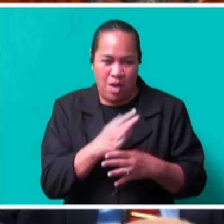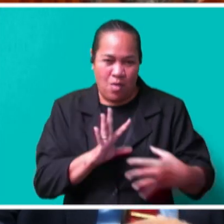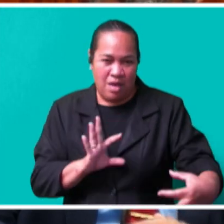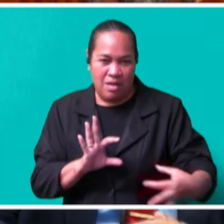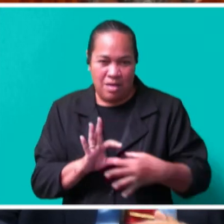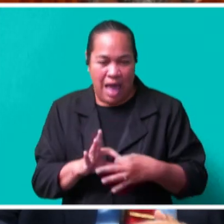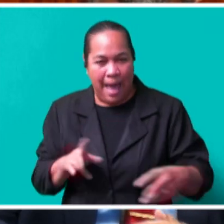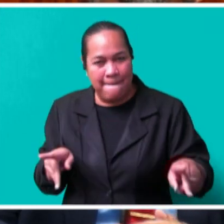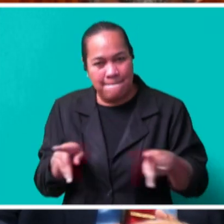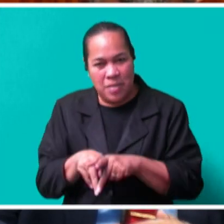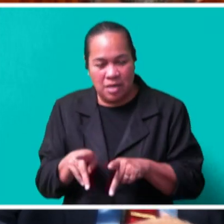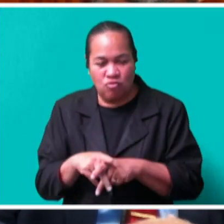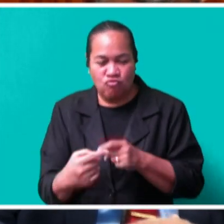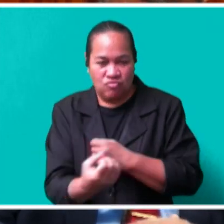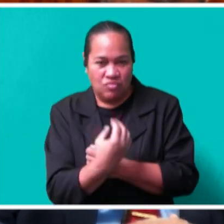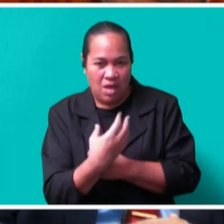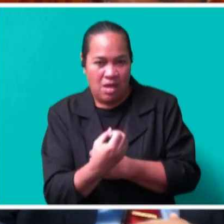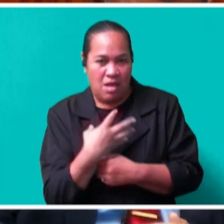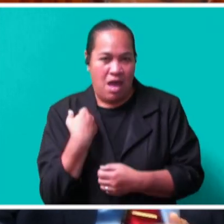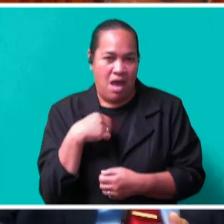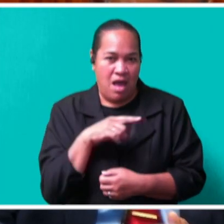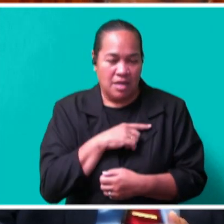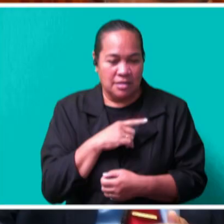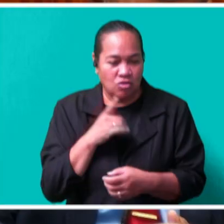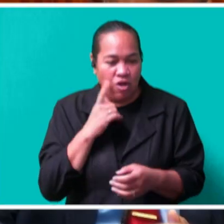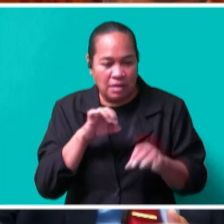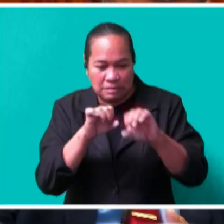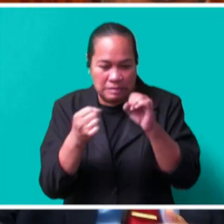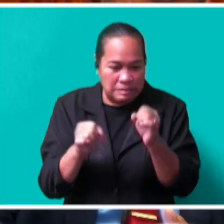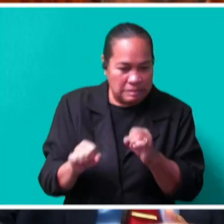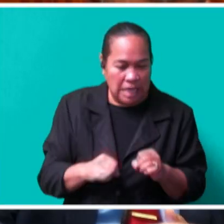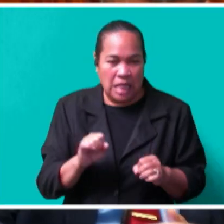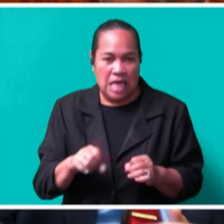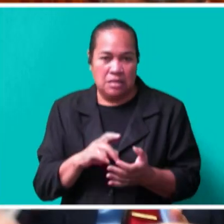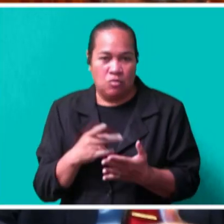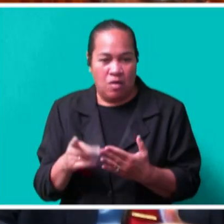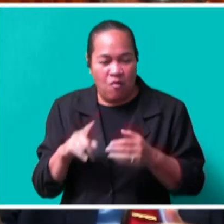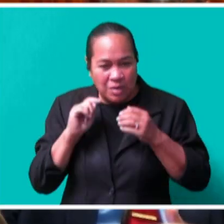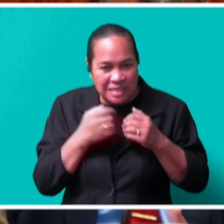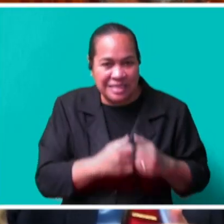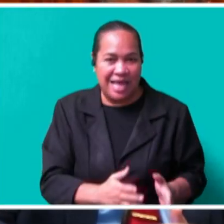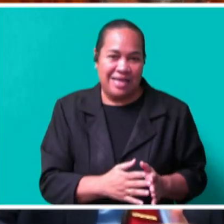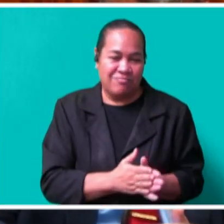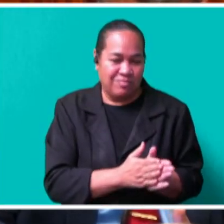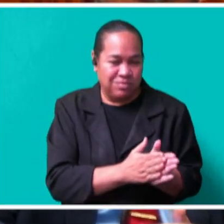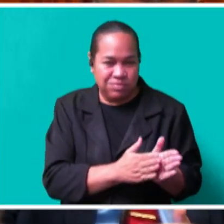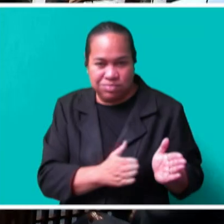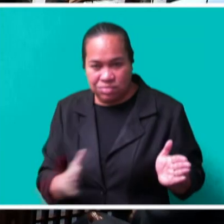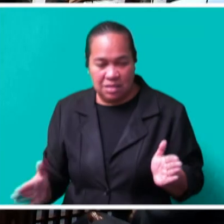with us, consulted with us, and shaped this project from the very beginning. Thank you, sir.